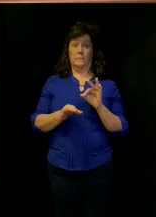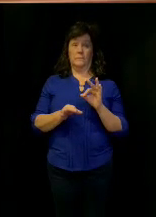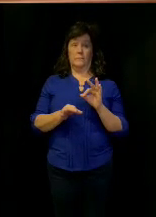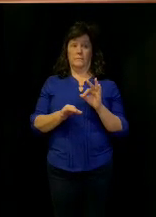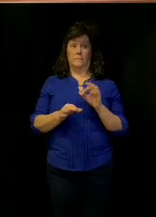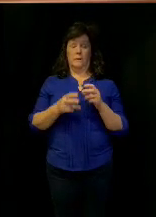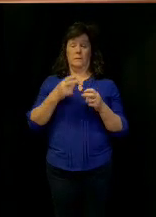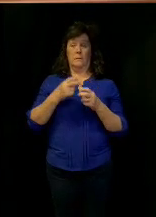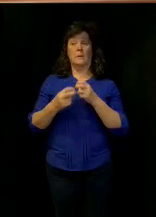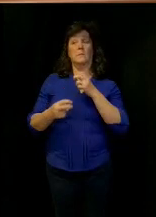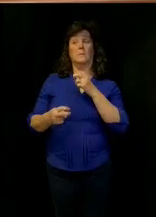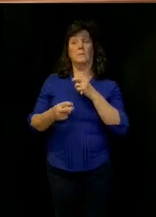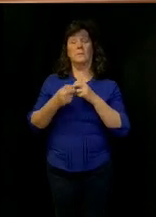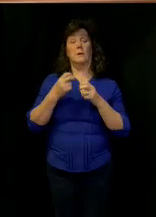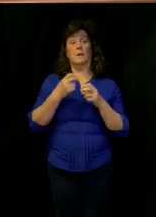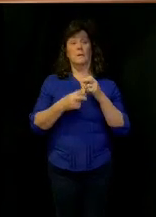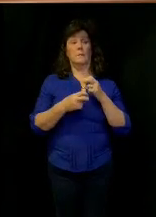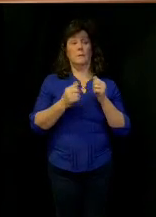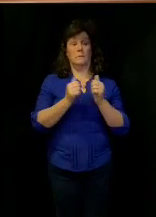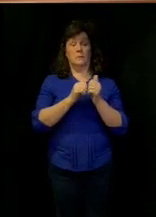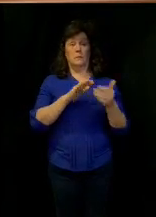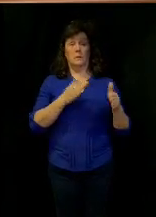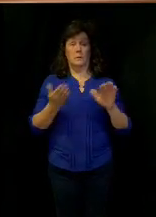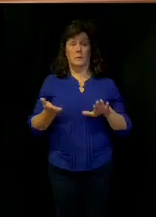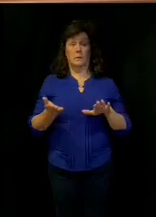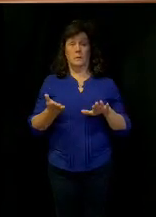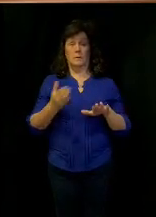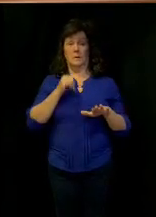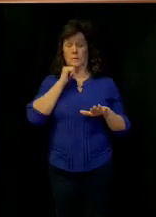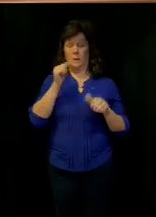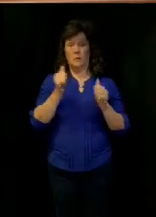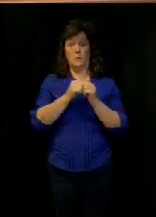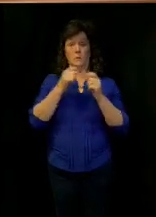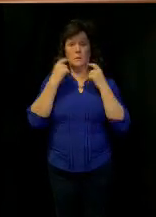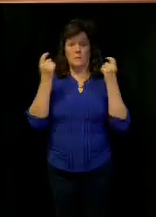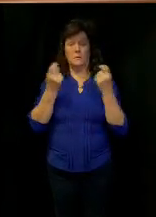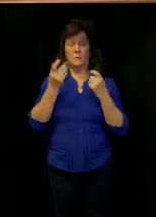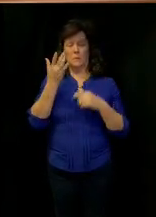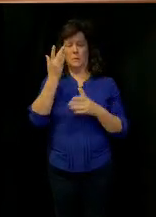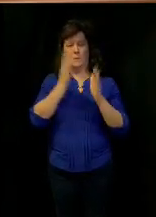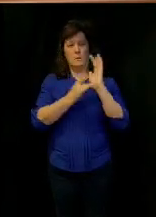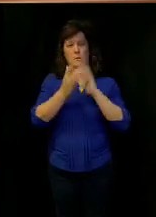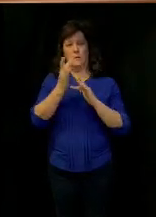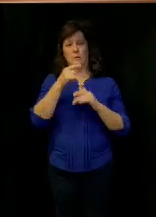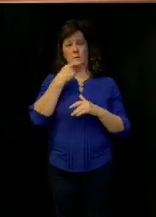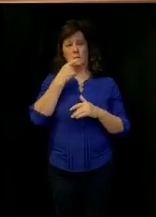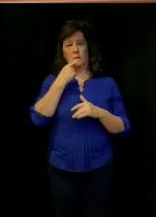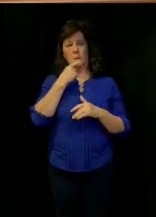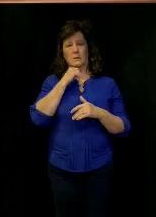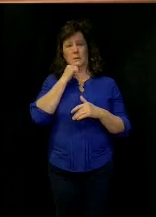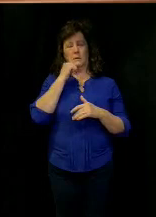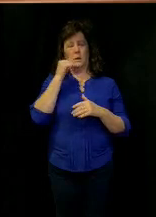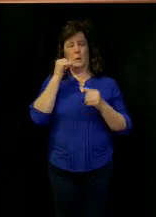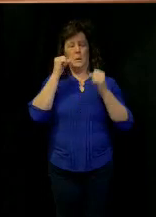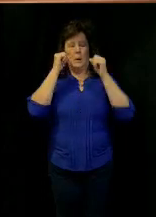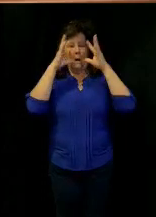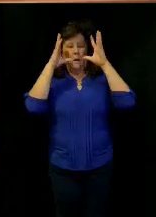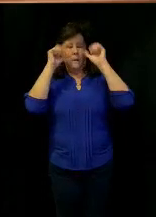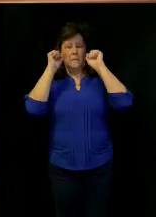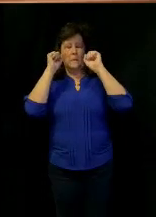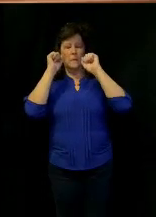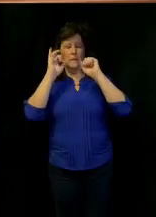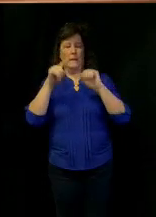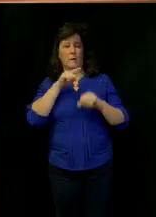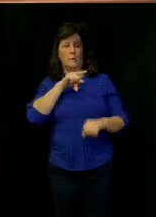The problem is with death, not with sin. This is why Jesus said, "Do not marvel that I said to you that you